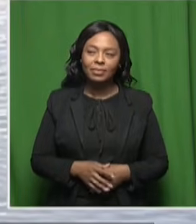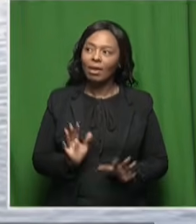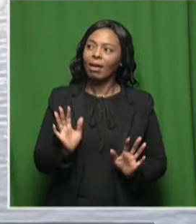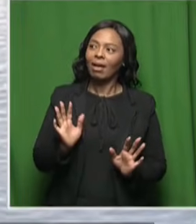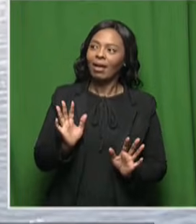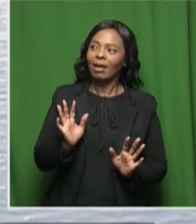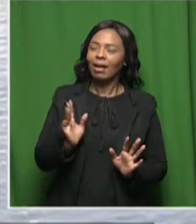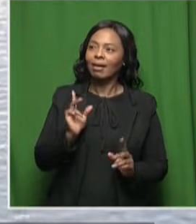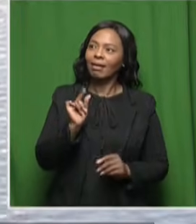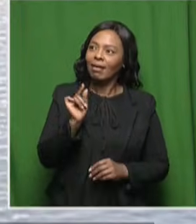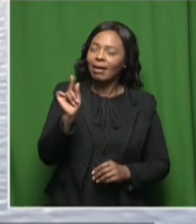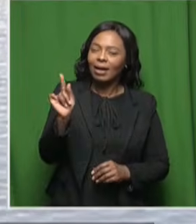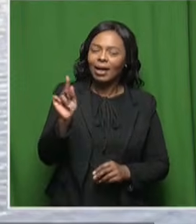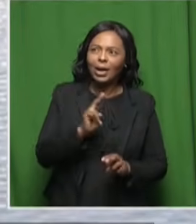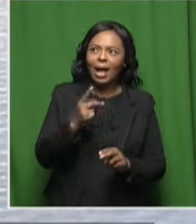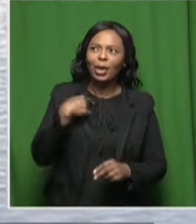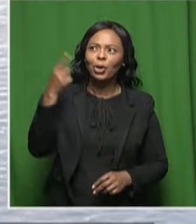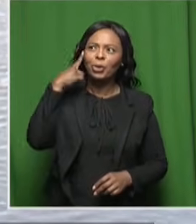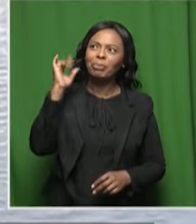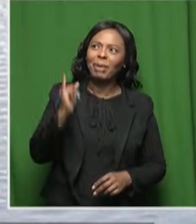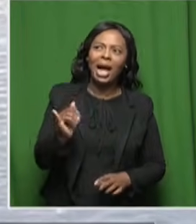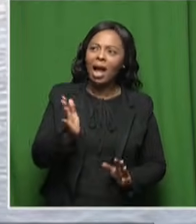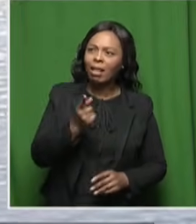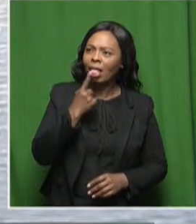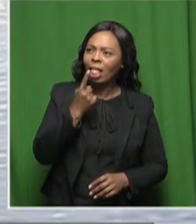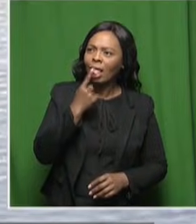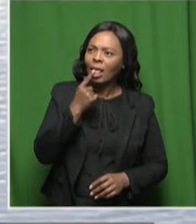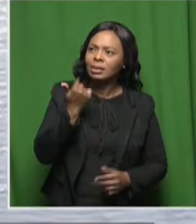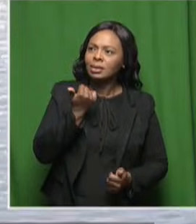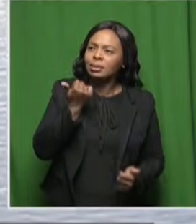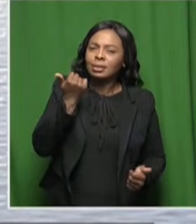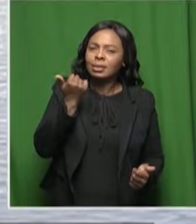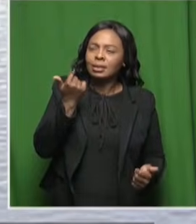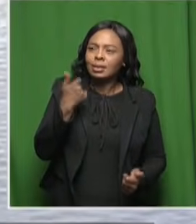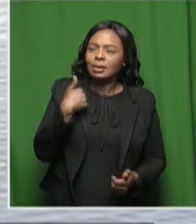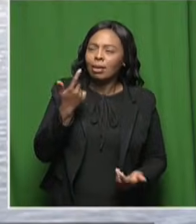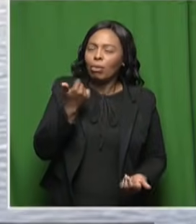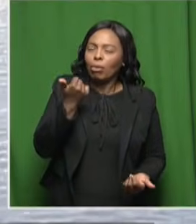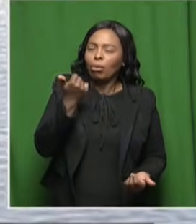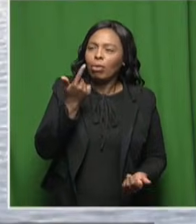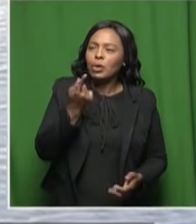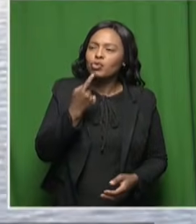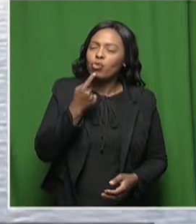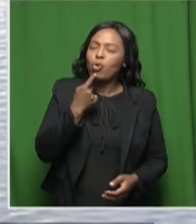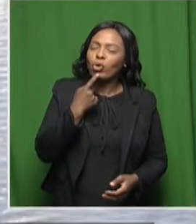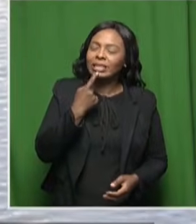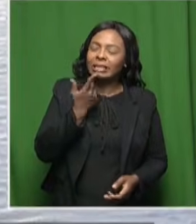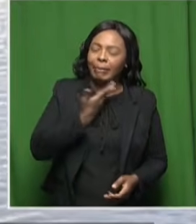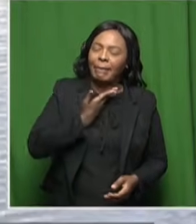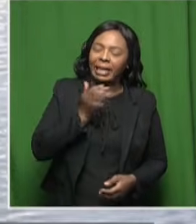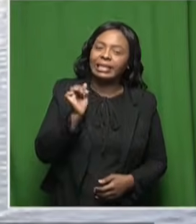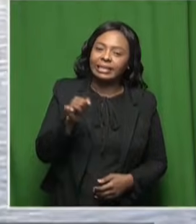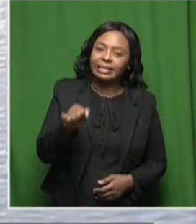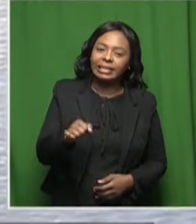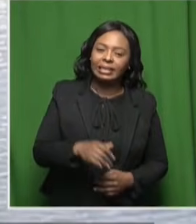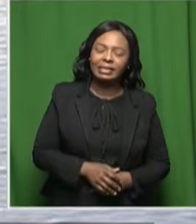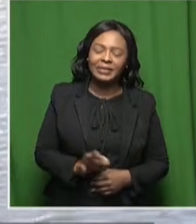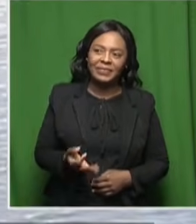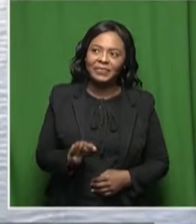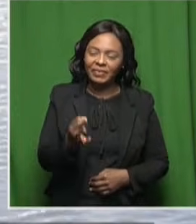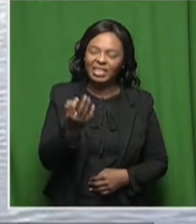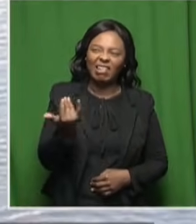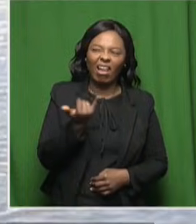It's actually not that bad. I thought you were going to make me taste something that's not good, but it's very salty. Lovely fishy